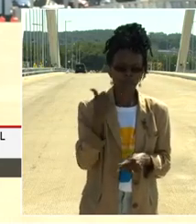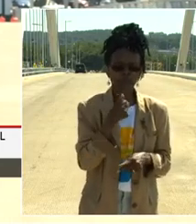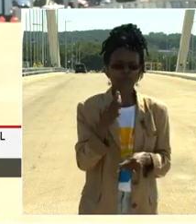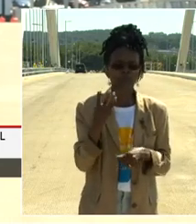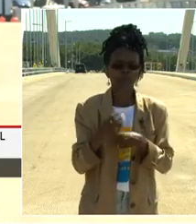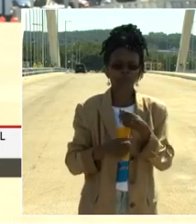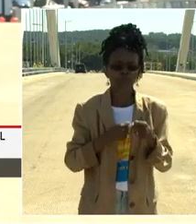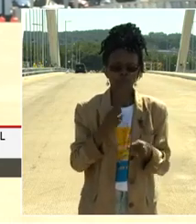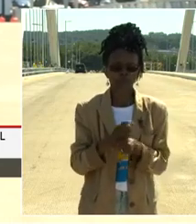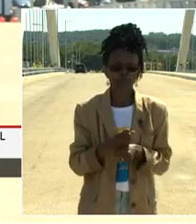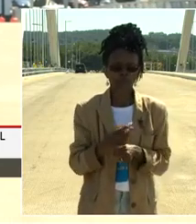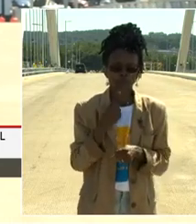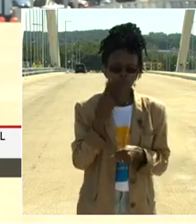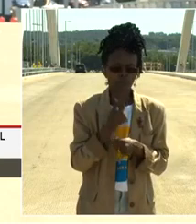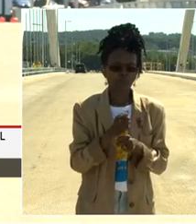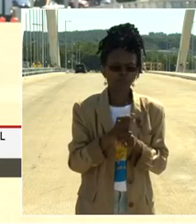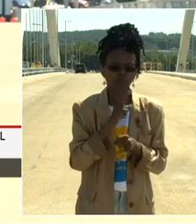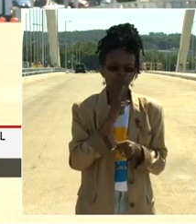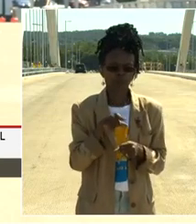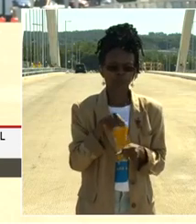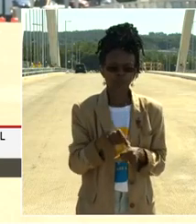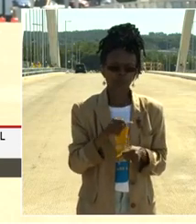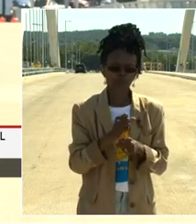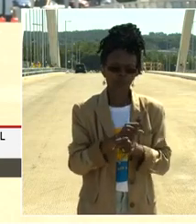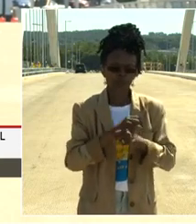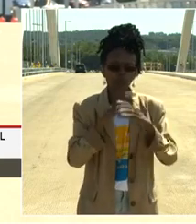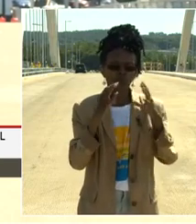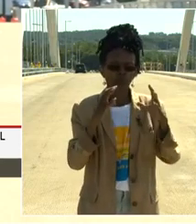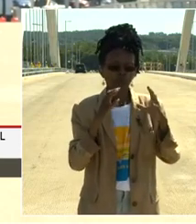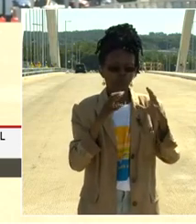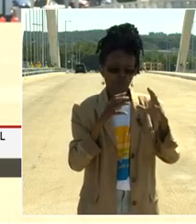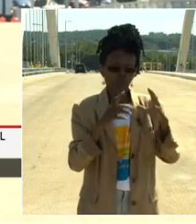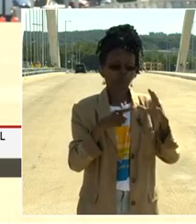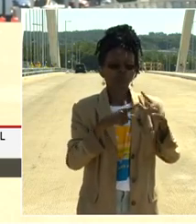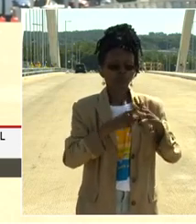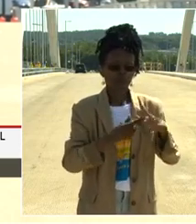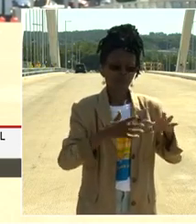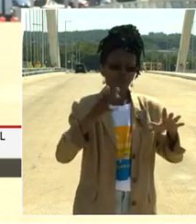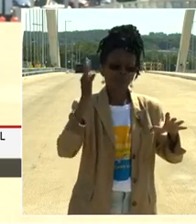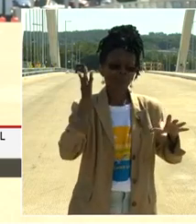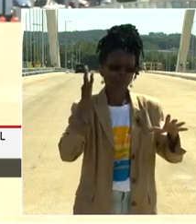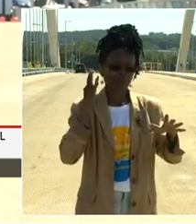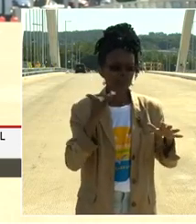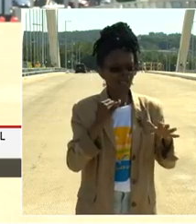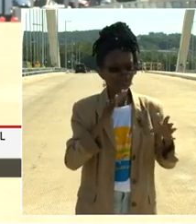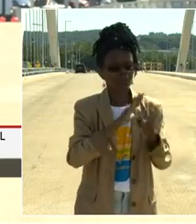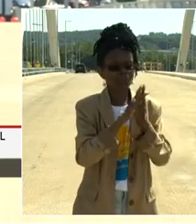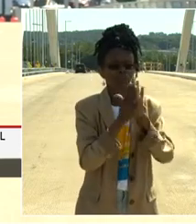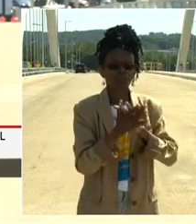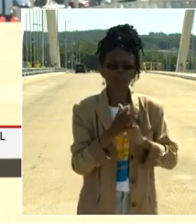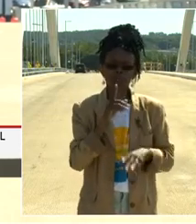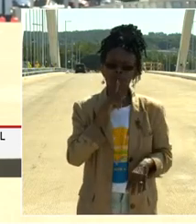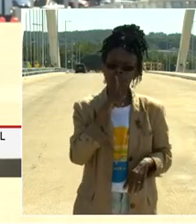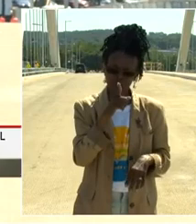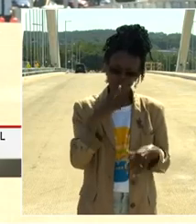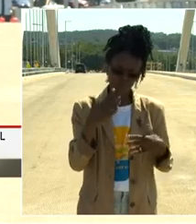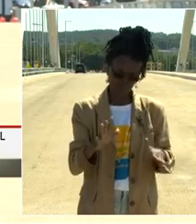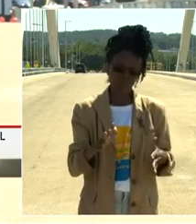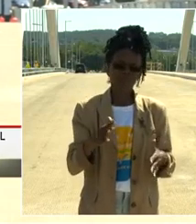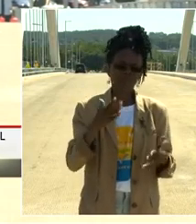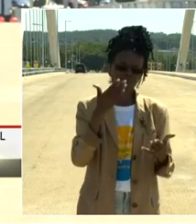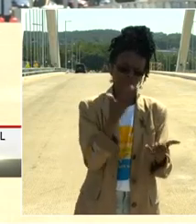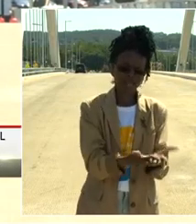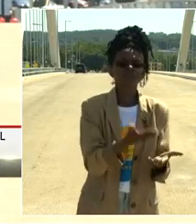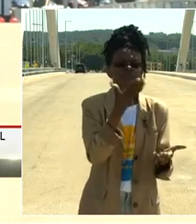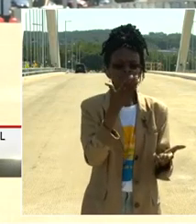make sure that the vision that started so many years ago is delivered early, and we're happy